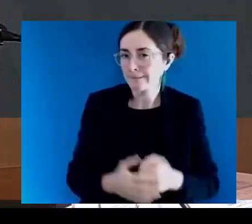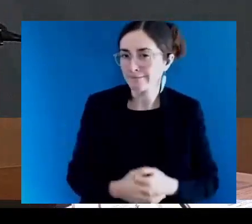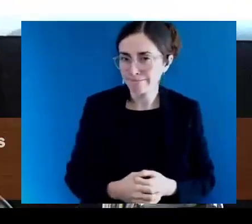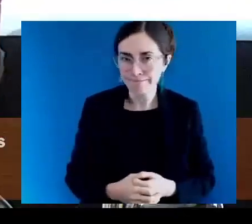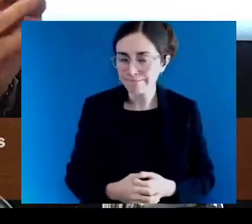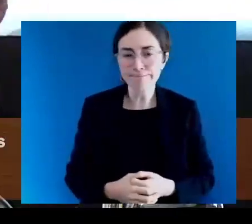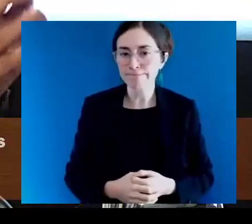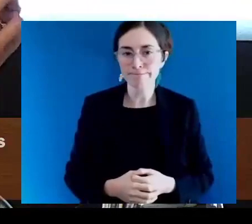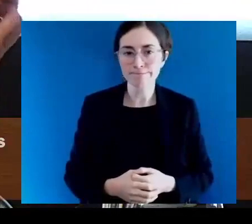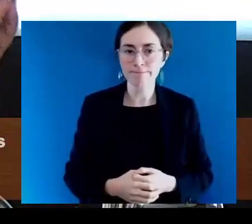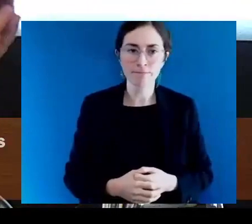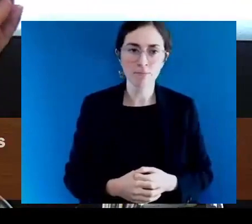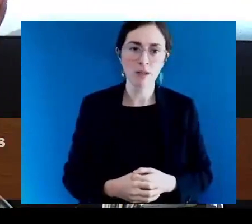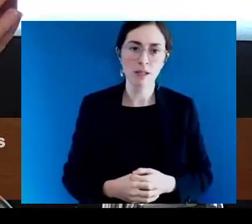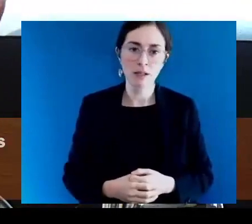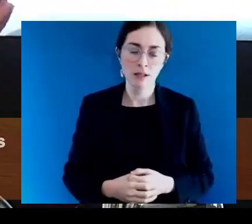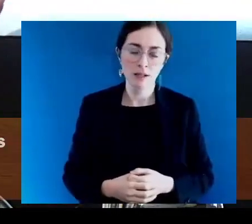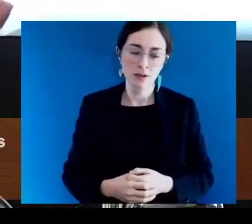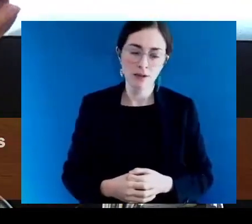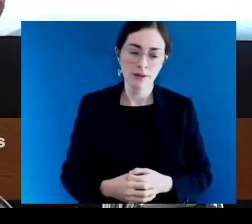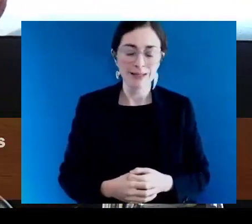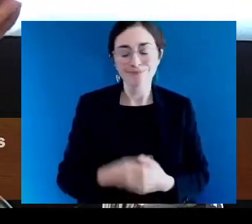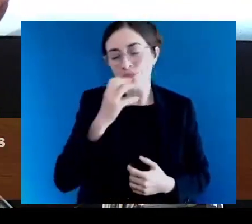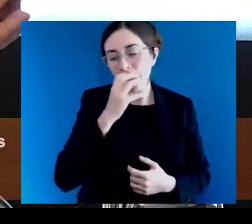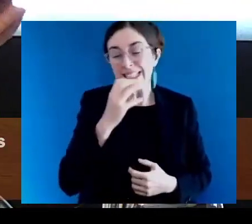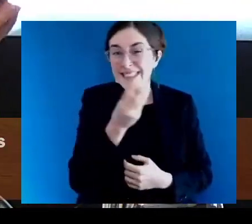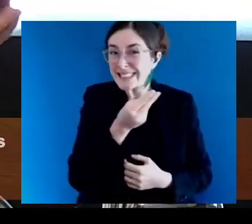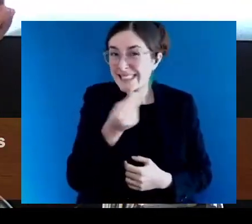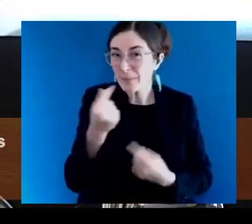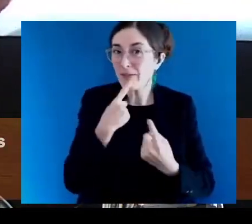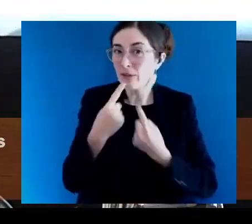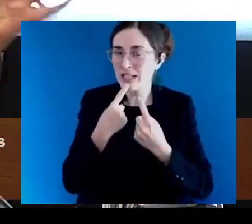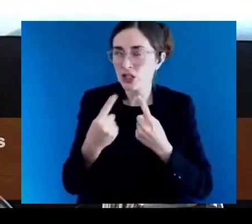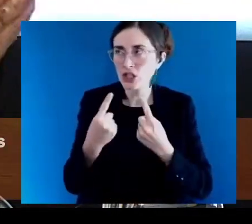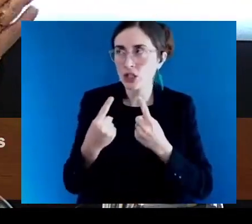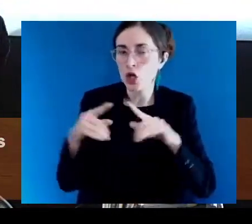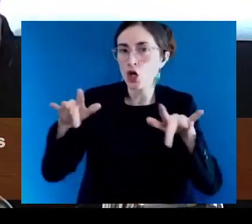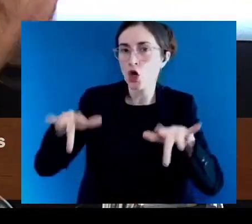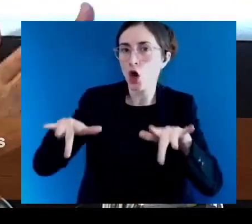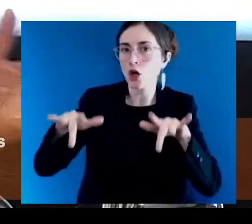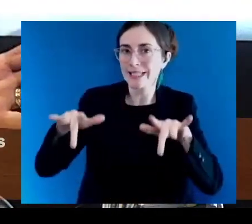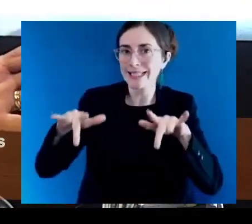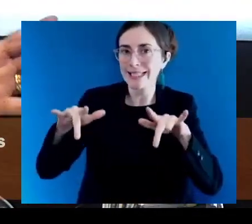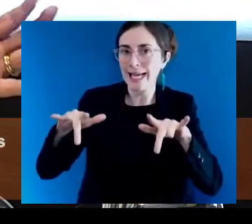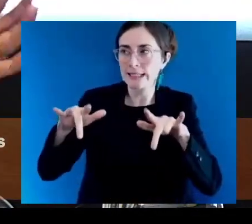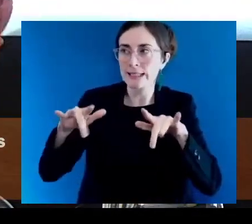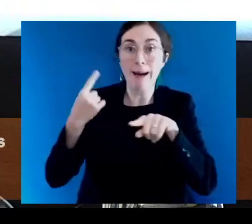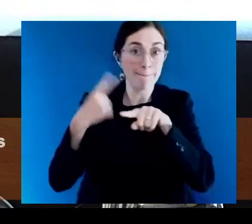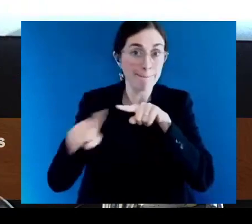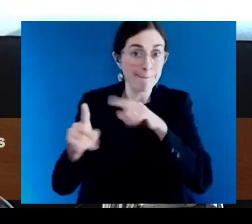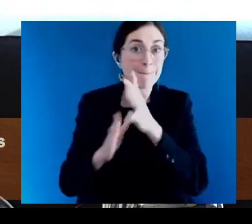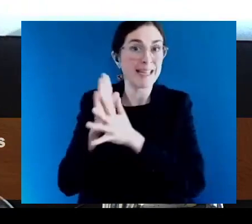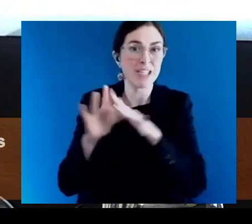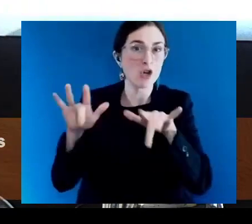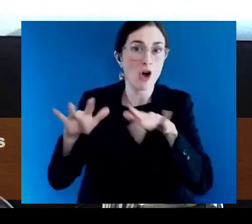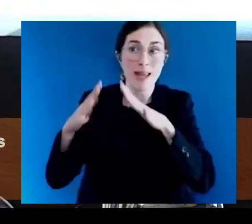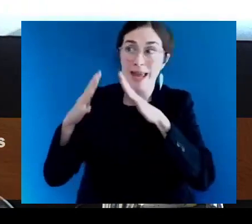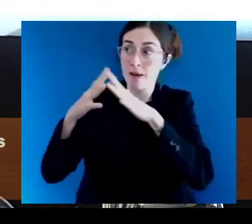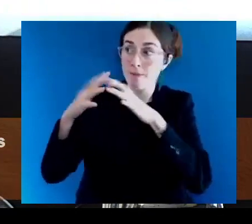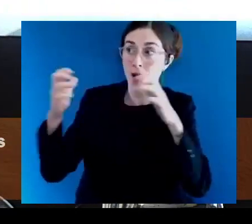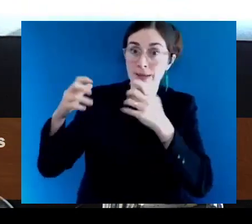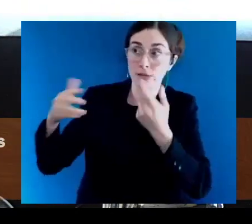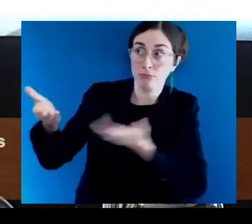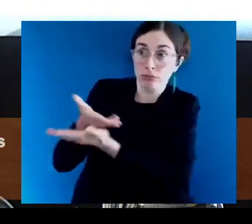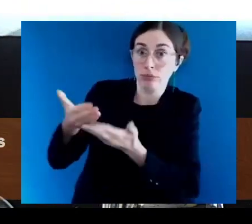I apologise, I can only say so much because some of it is cabinet in confidence and it hasn't been gone through that process yet. But